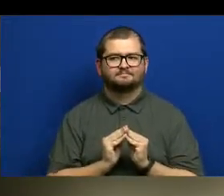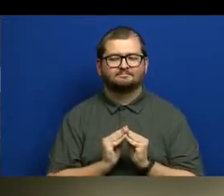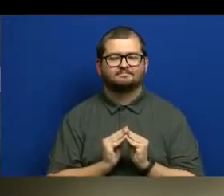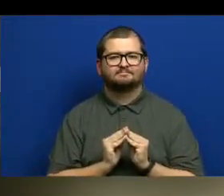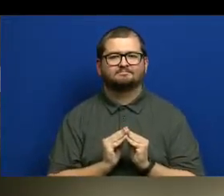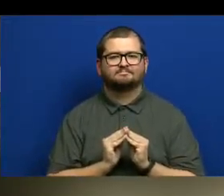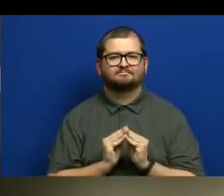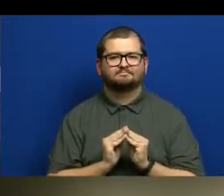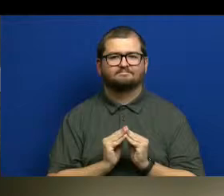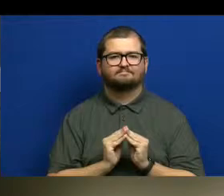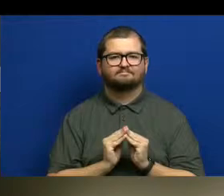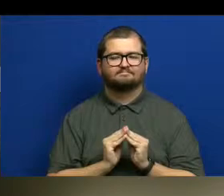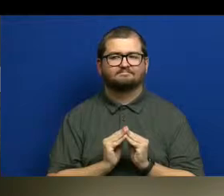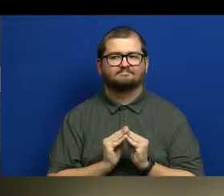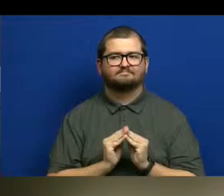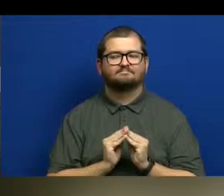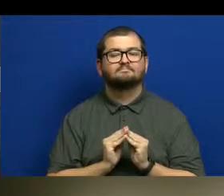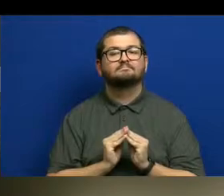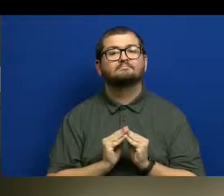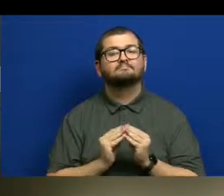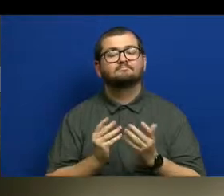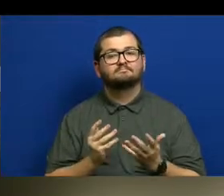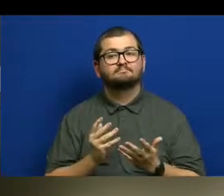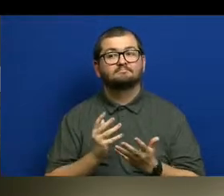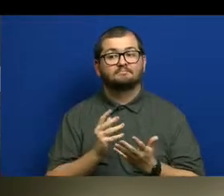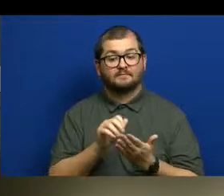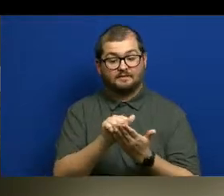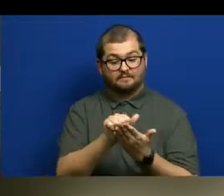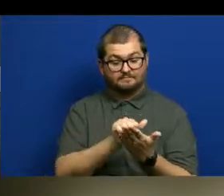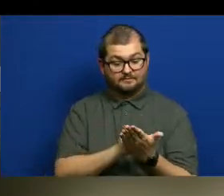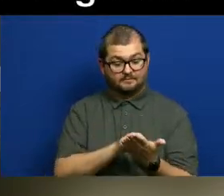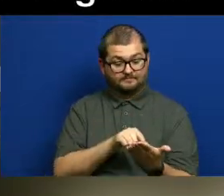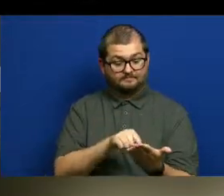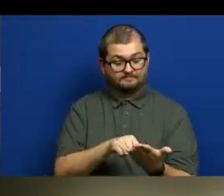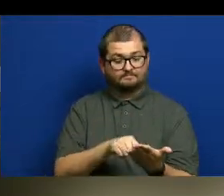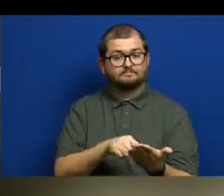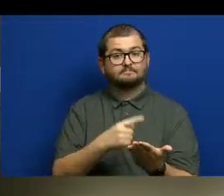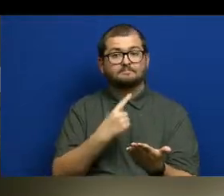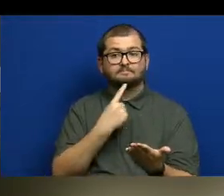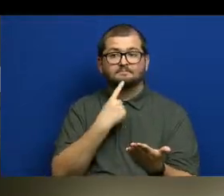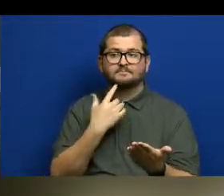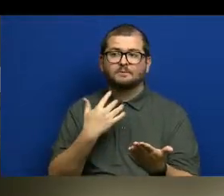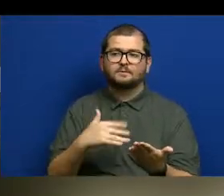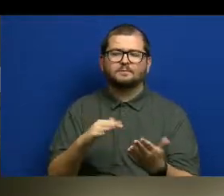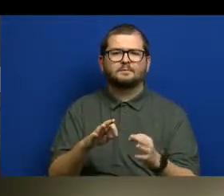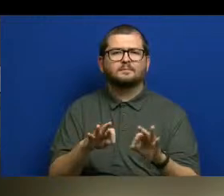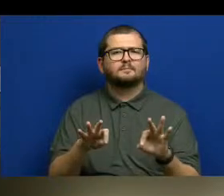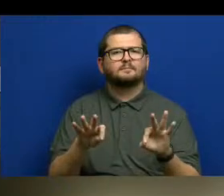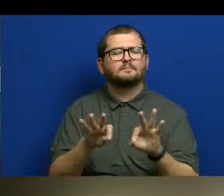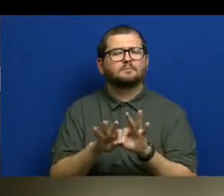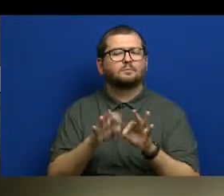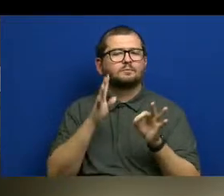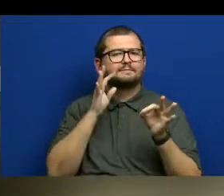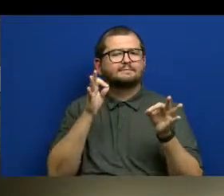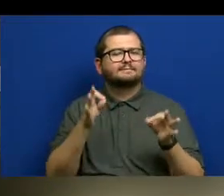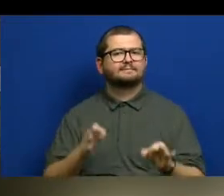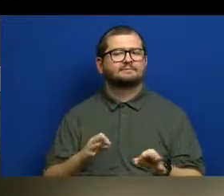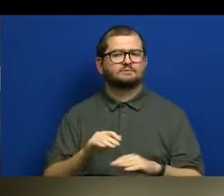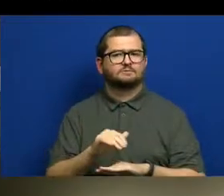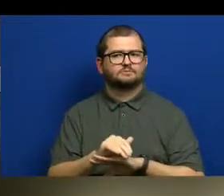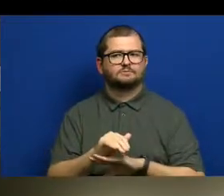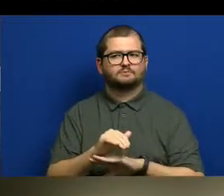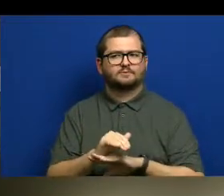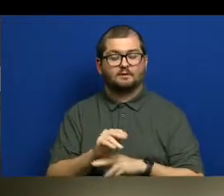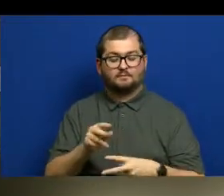and the agenda says that we have an important decision to make tonight to pick